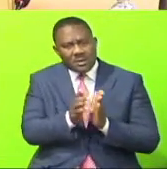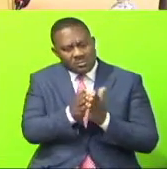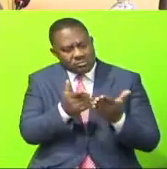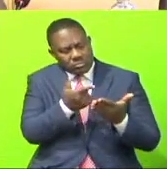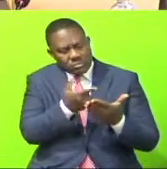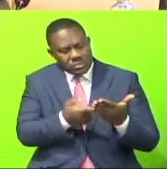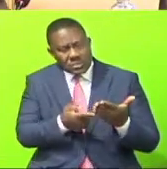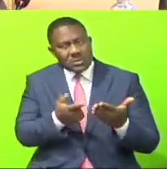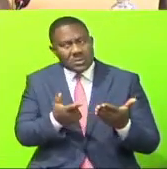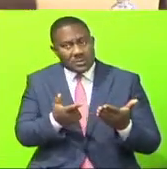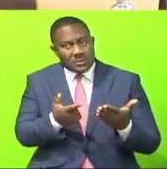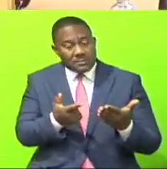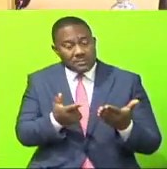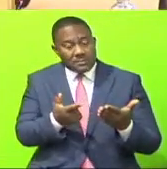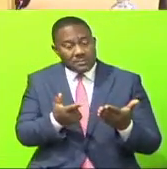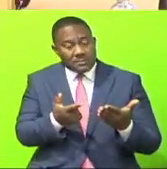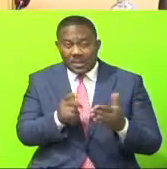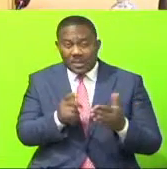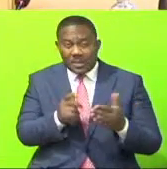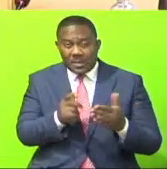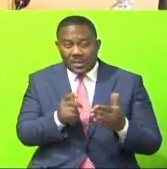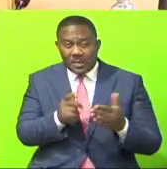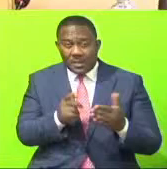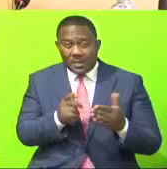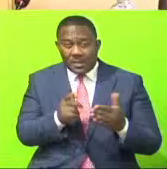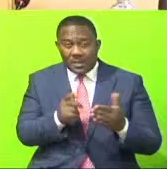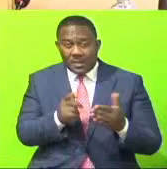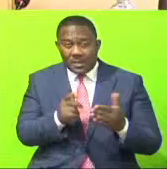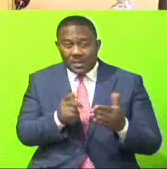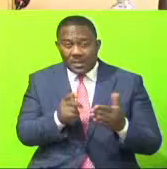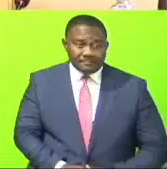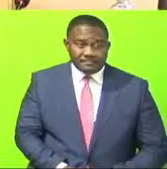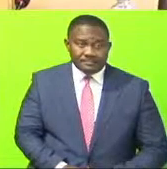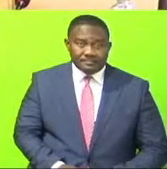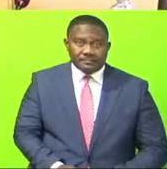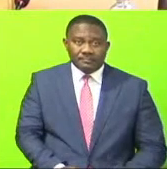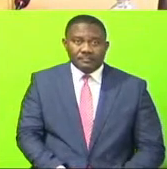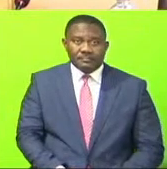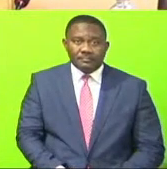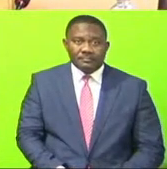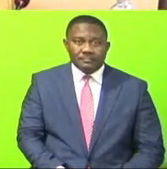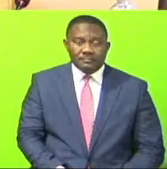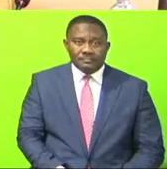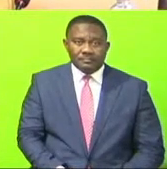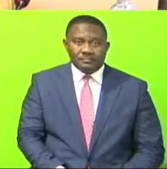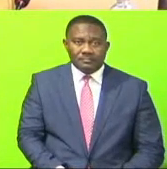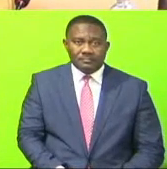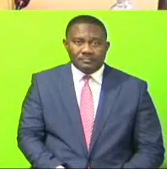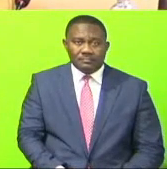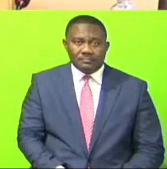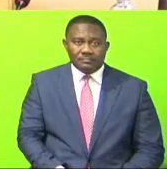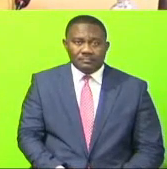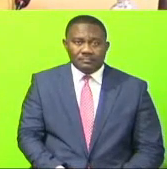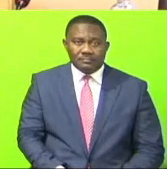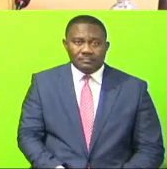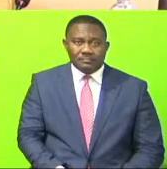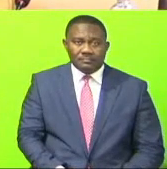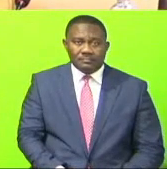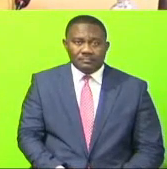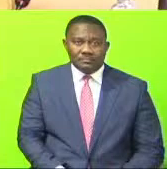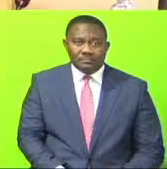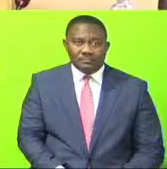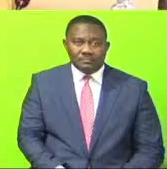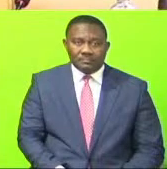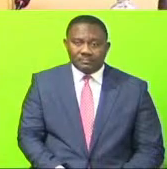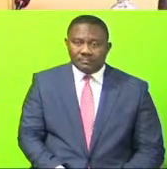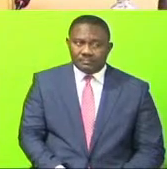facts. The fact remains that they are members of some political party. Peter Yaokwachiaka is a member